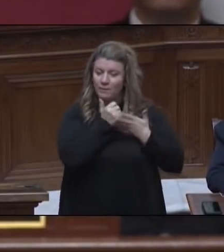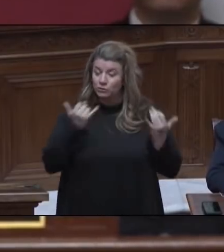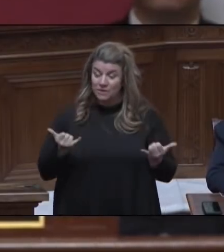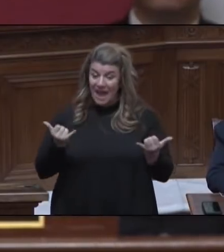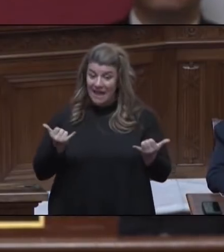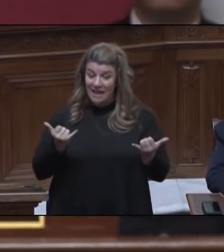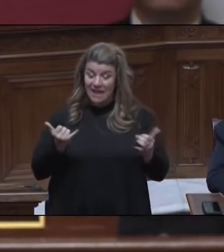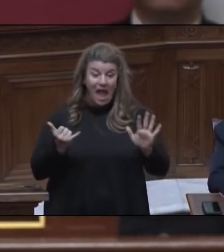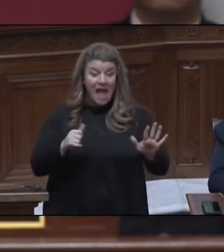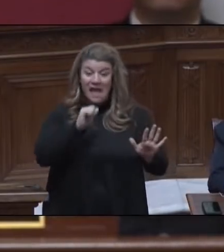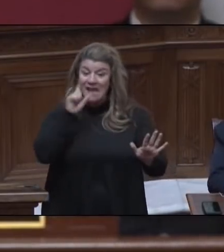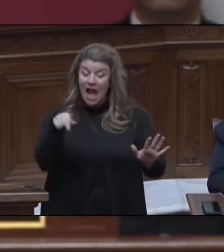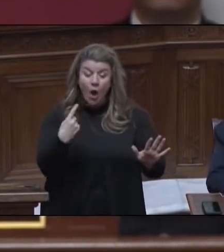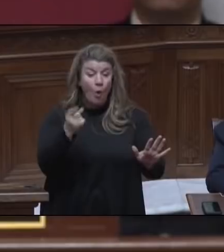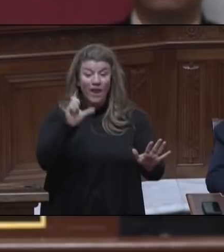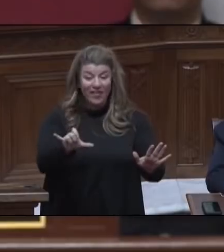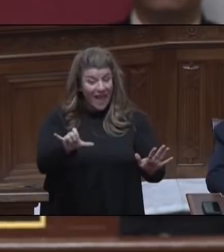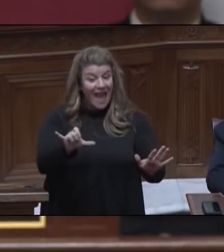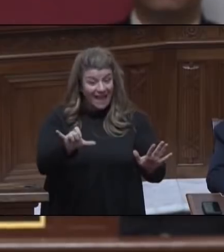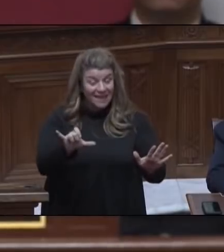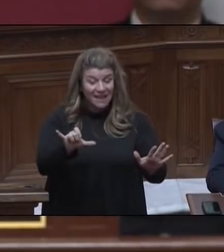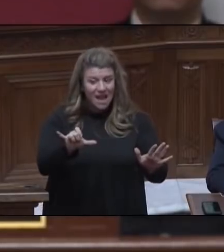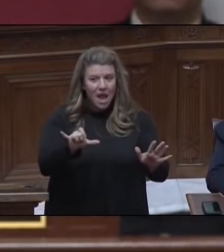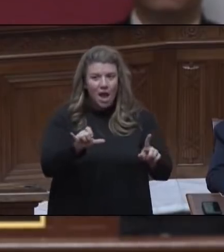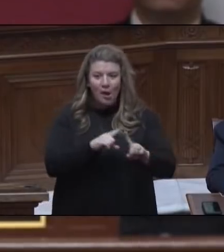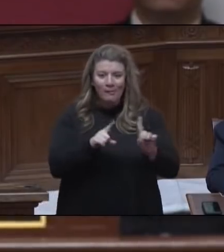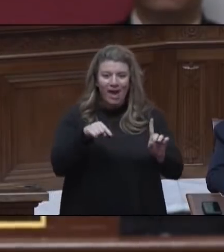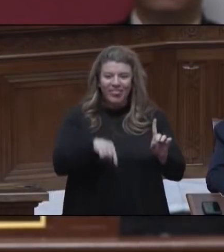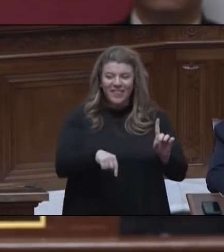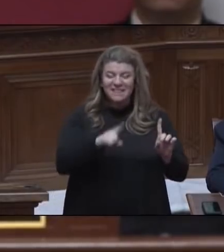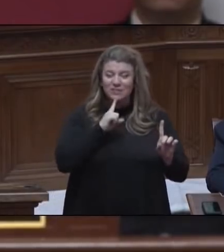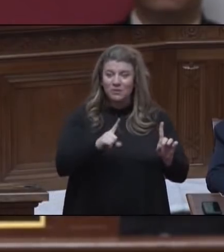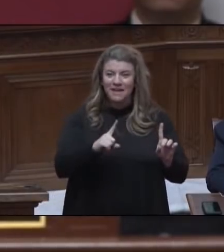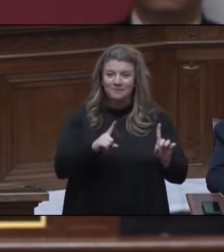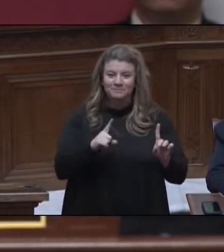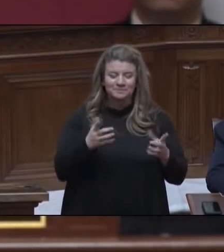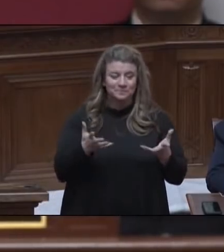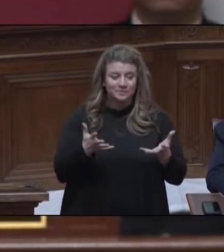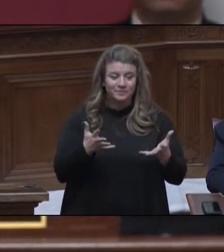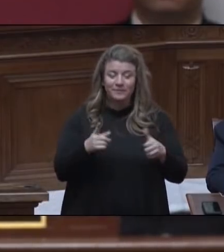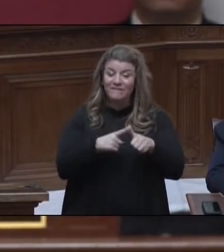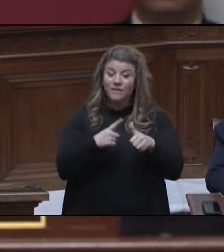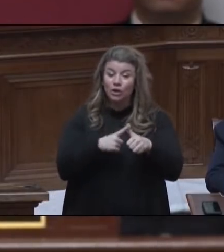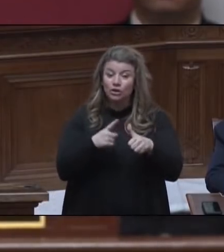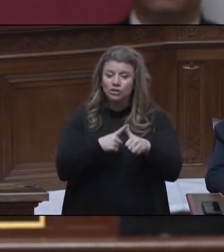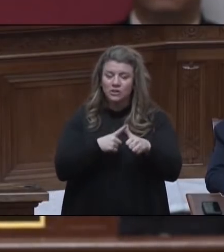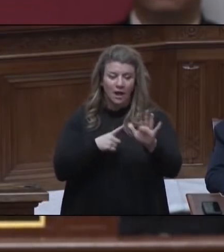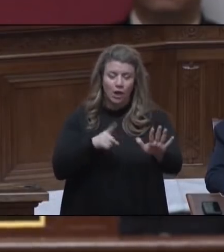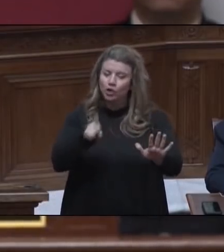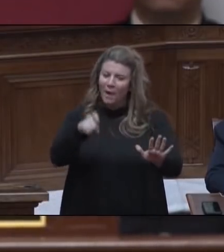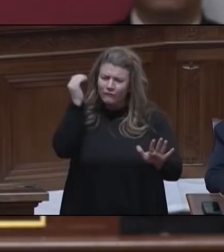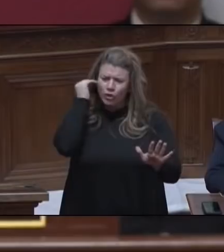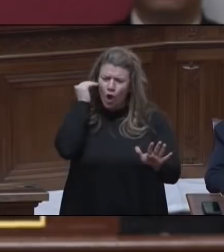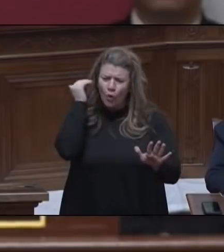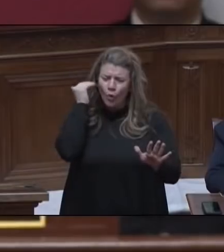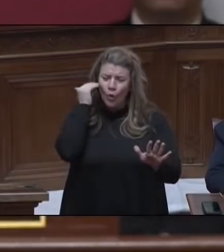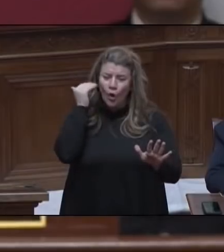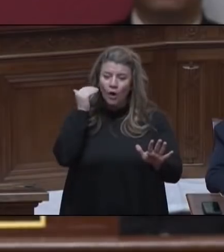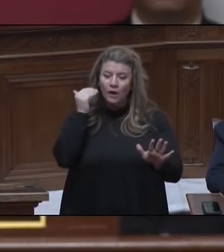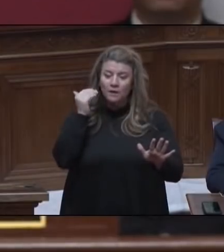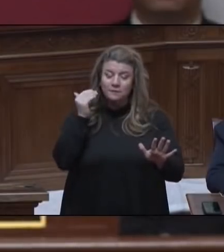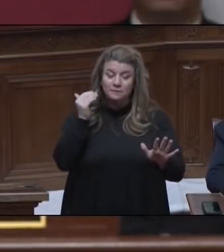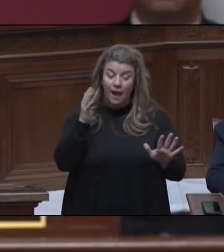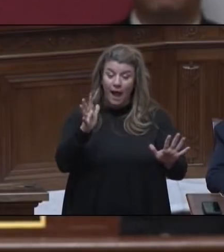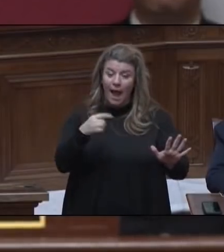Not only that, and this is the neatest, first of all, you got to know this. I